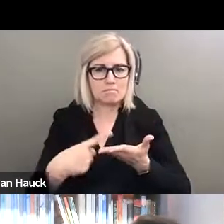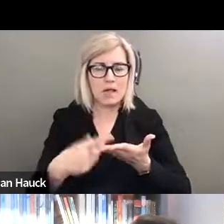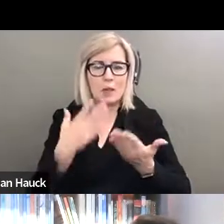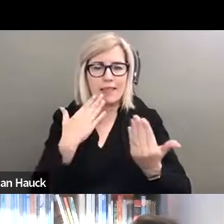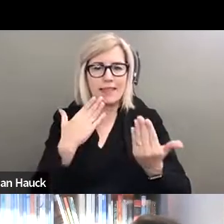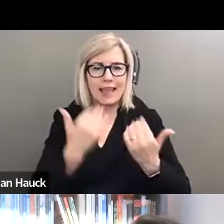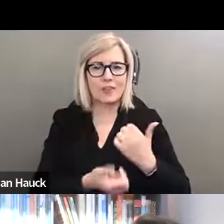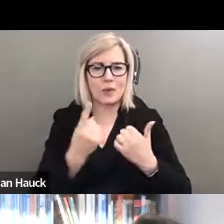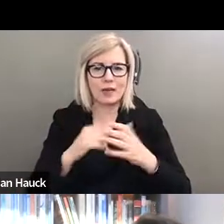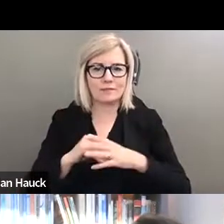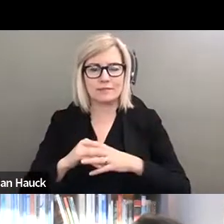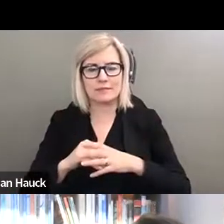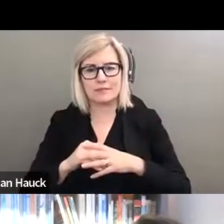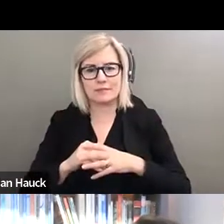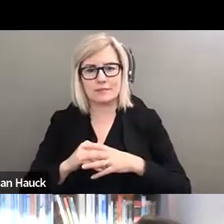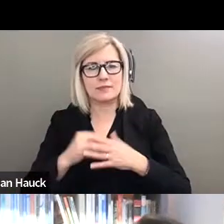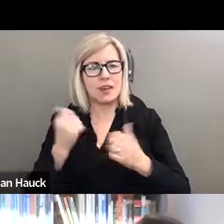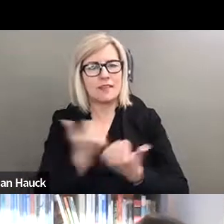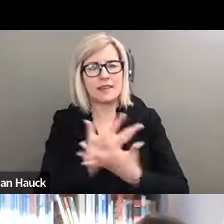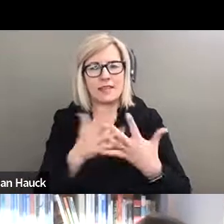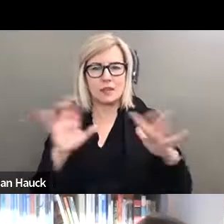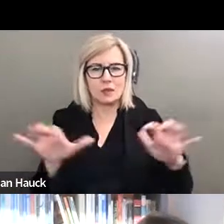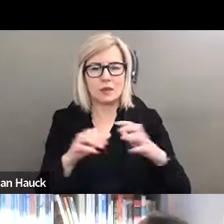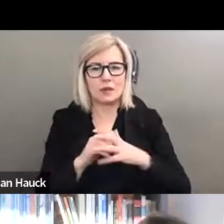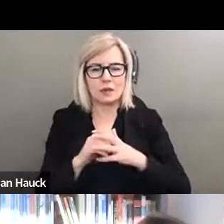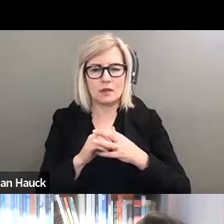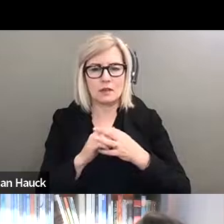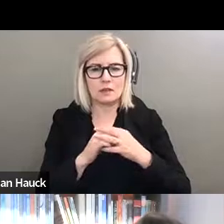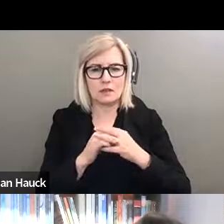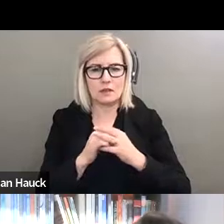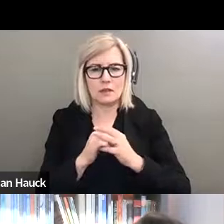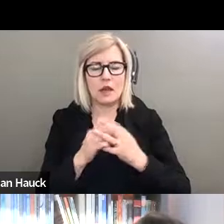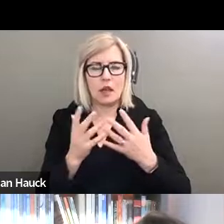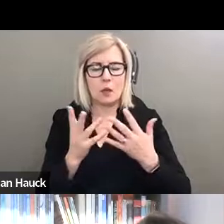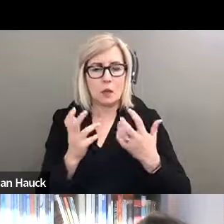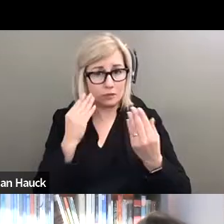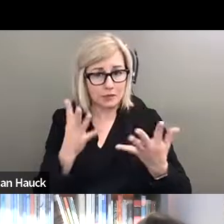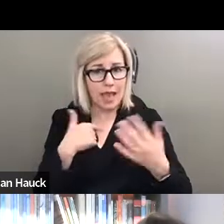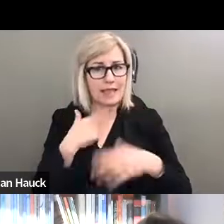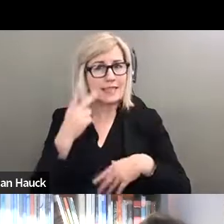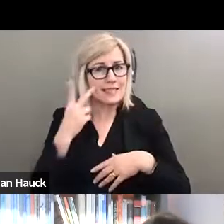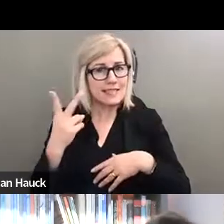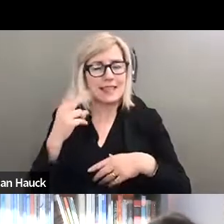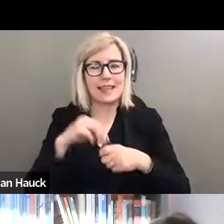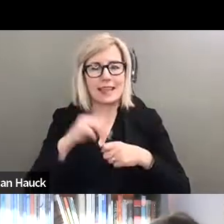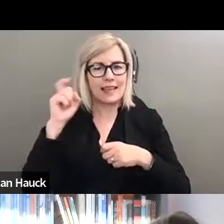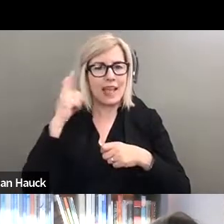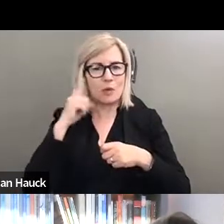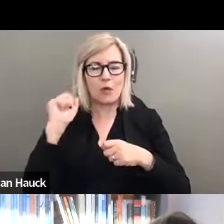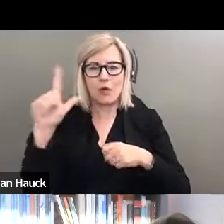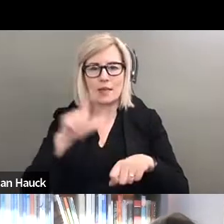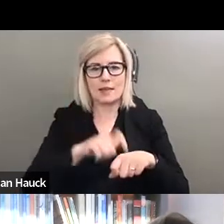thank everybody for Thank you, Amy. everything you guys do. I see it. I just want to say I see it at the Capitol all the time. As Carolyn